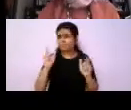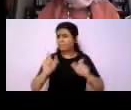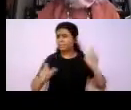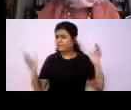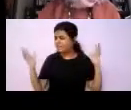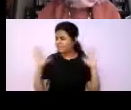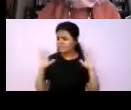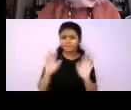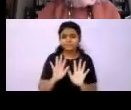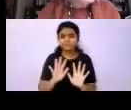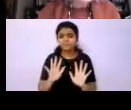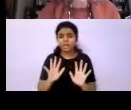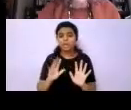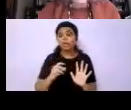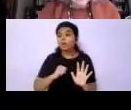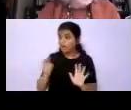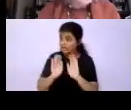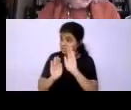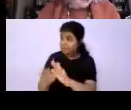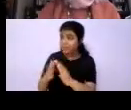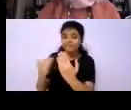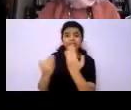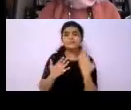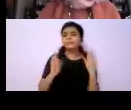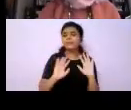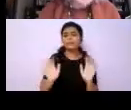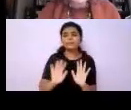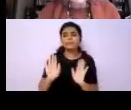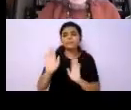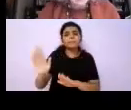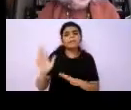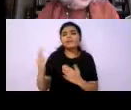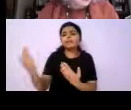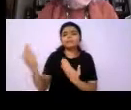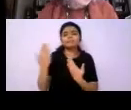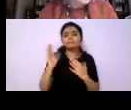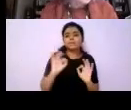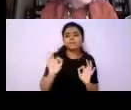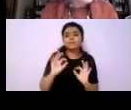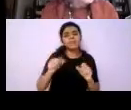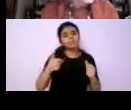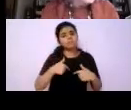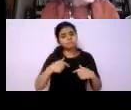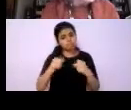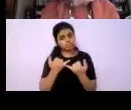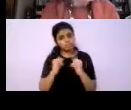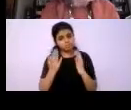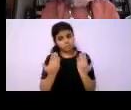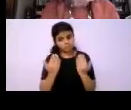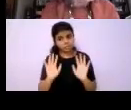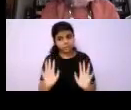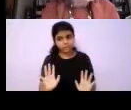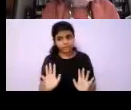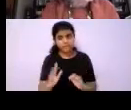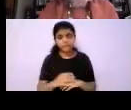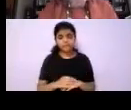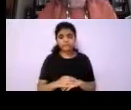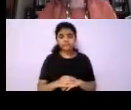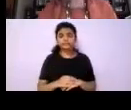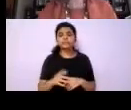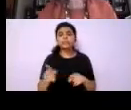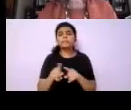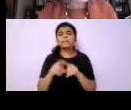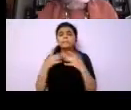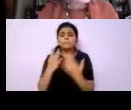needs us, would be a very impoverished one, even if it were possible. The person with an impairment